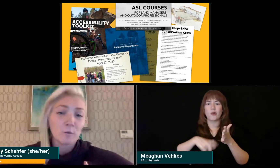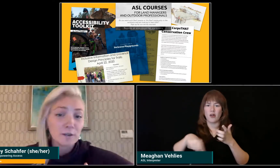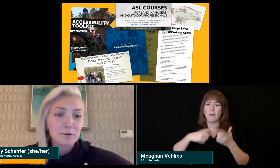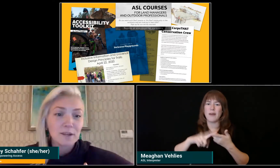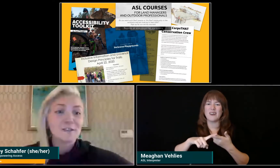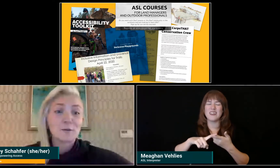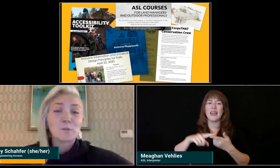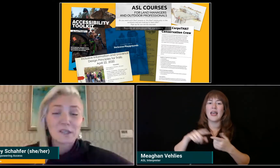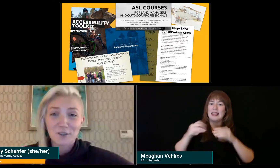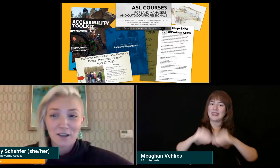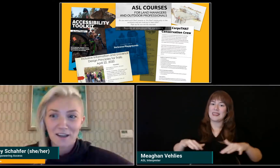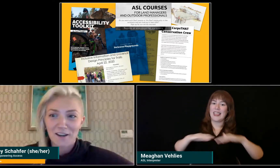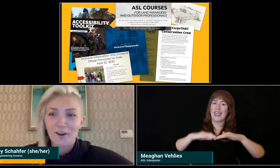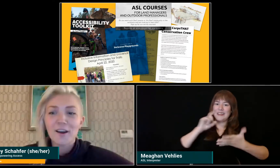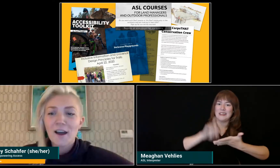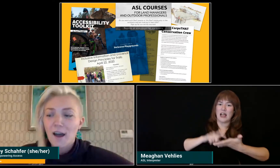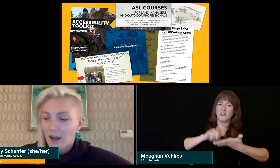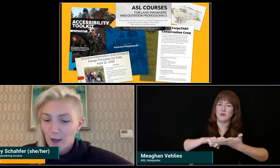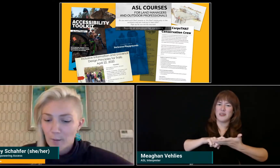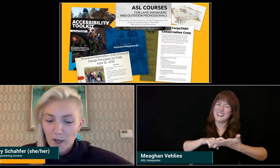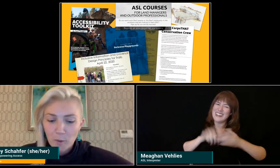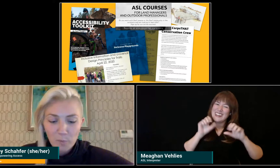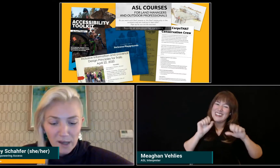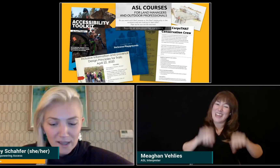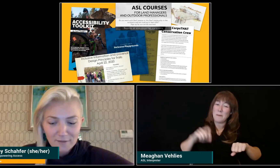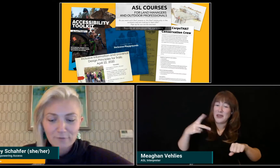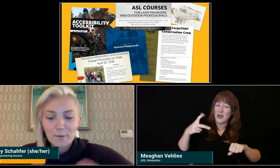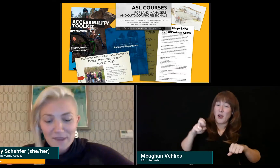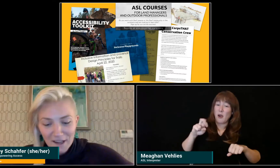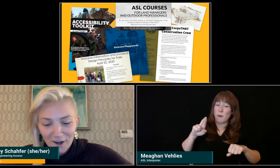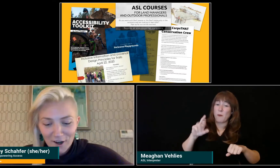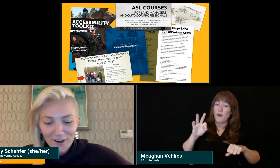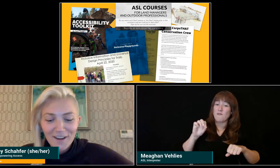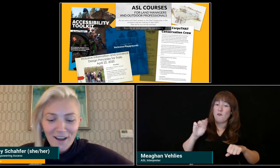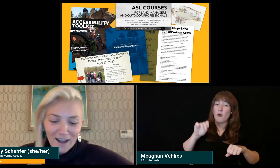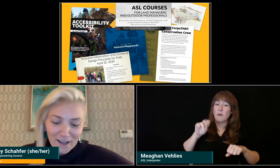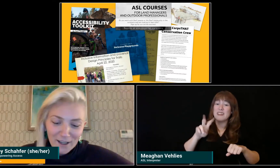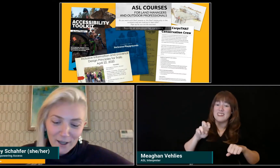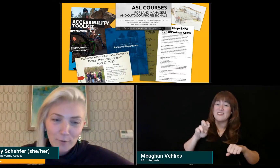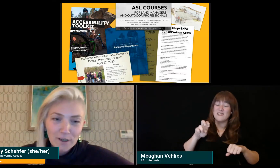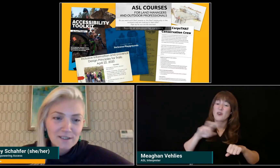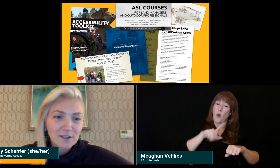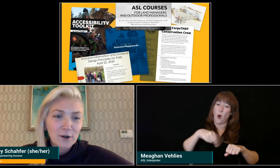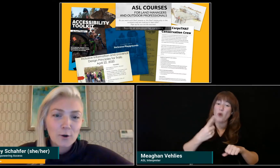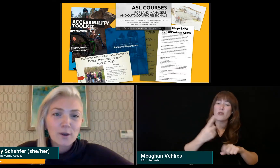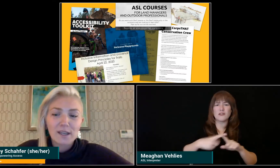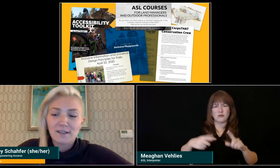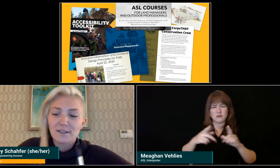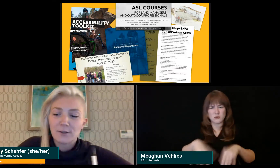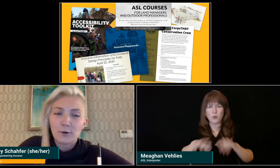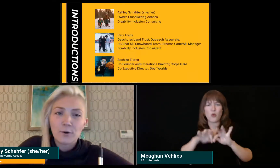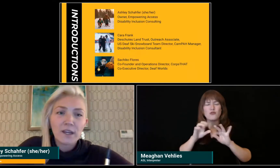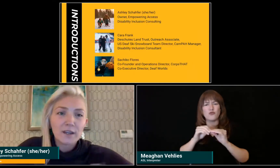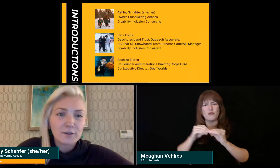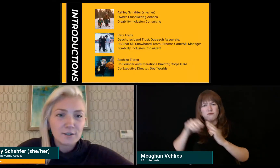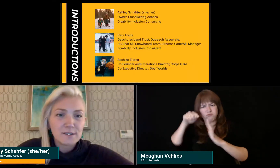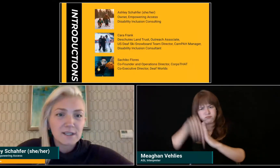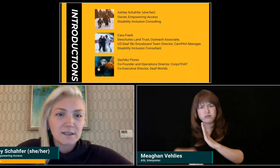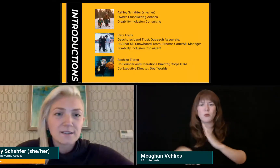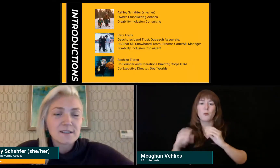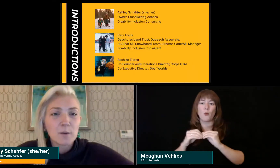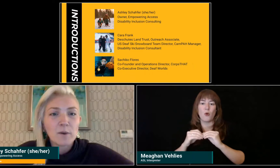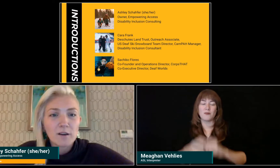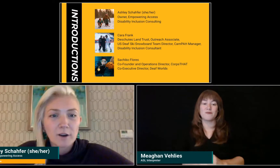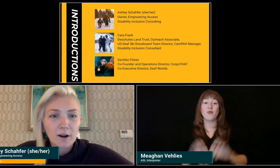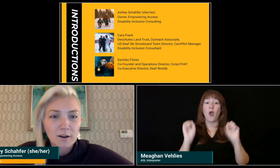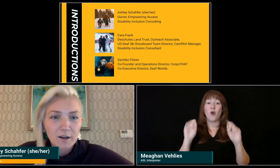how we kind of work through that. So please check that out. But from there, I wanted to go into